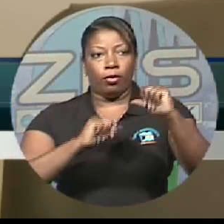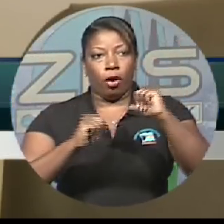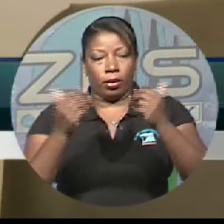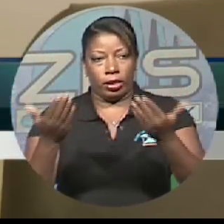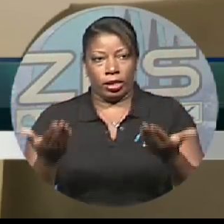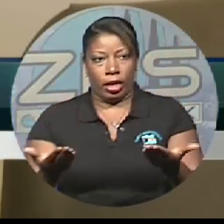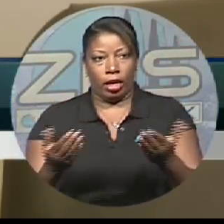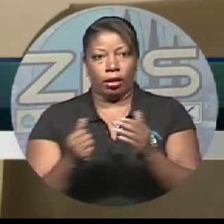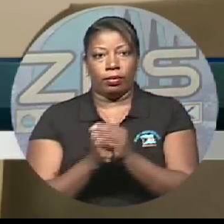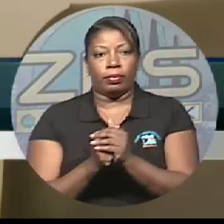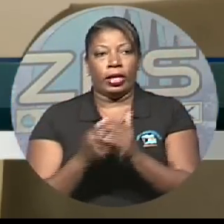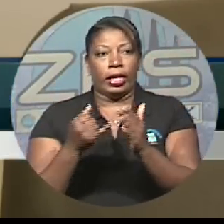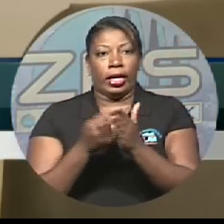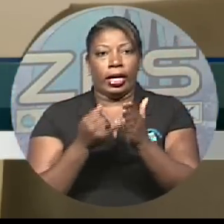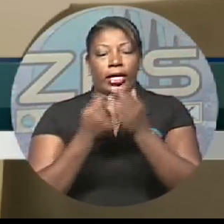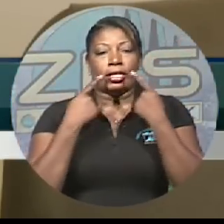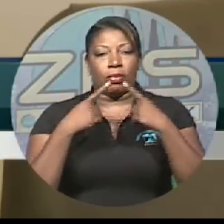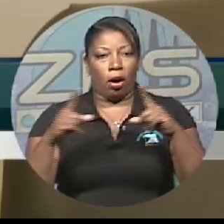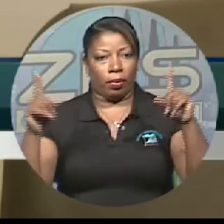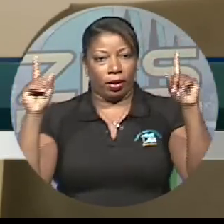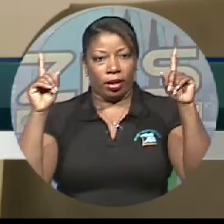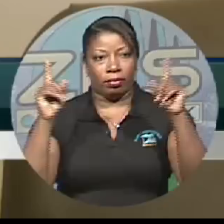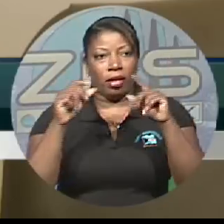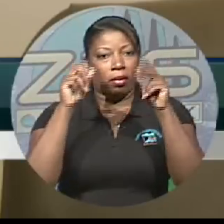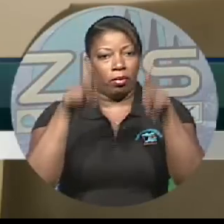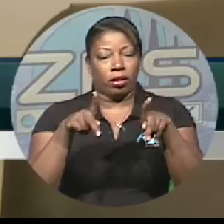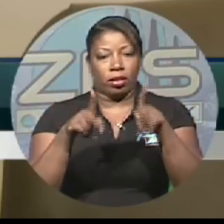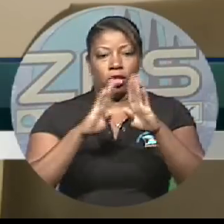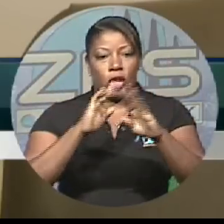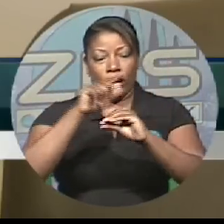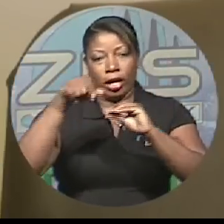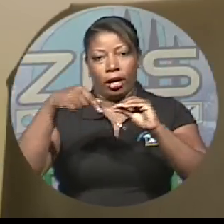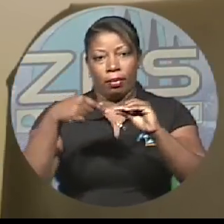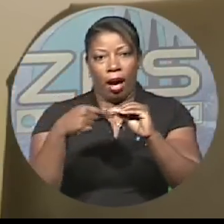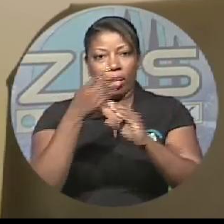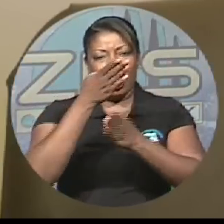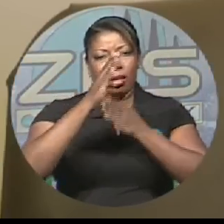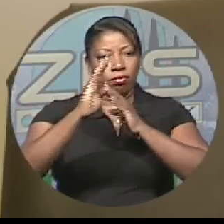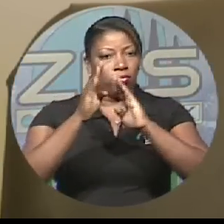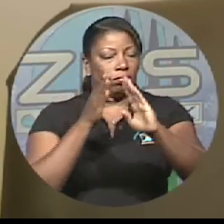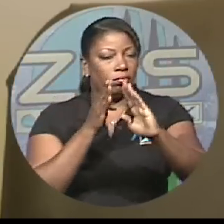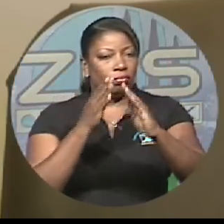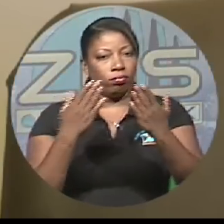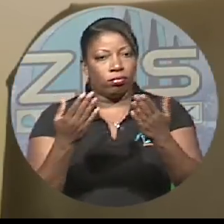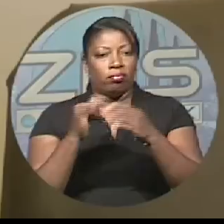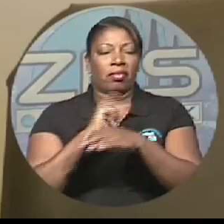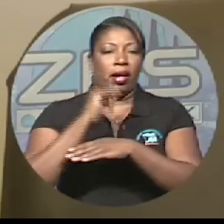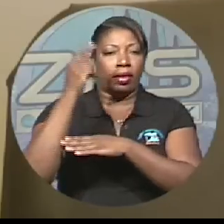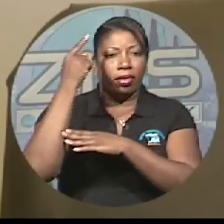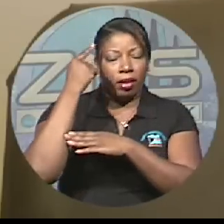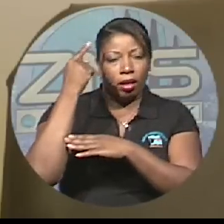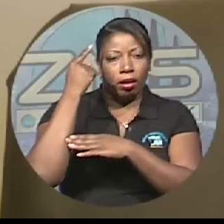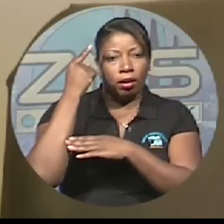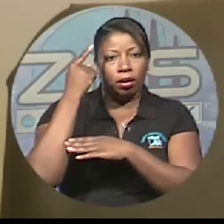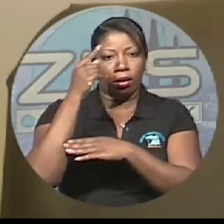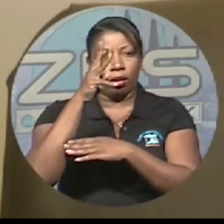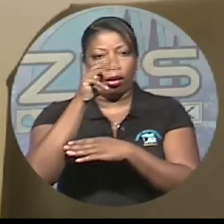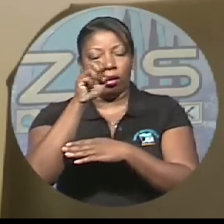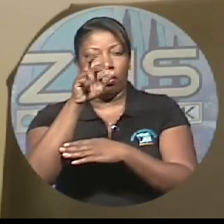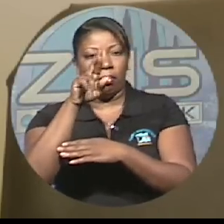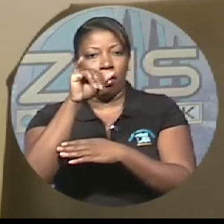It's very popular. Every people talk about martial arts. I think martial arts